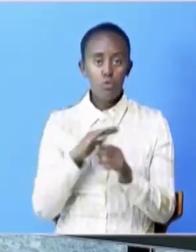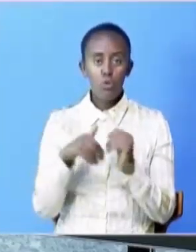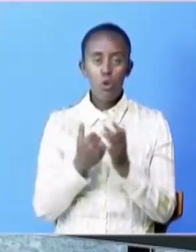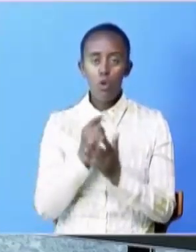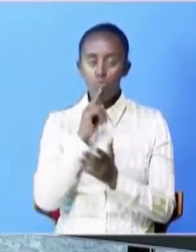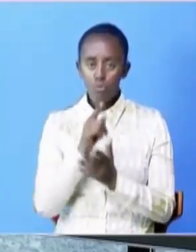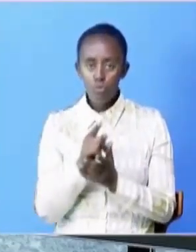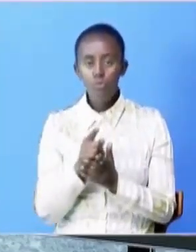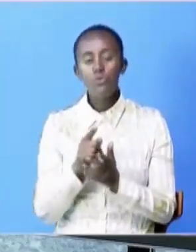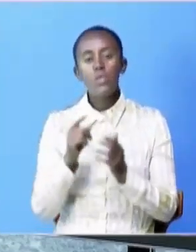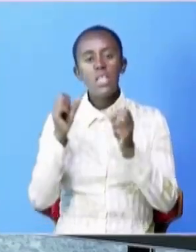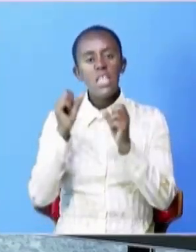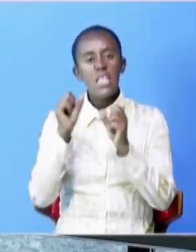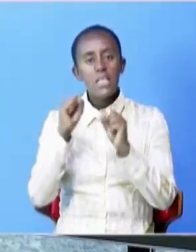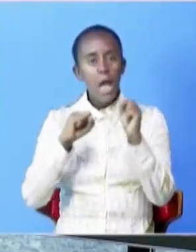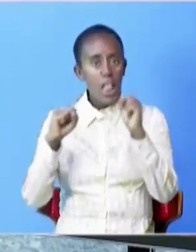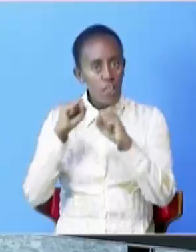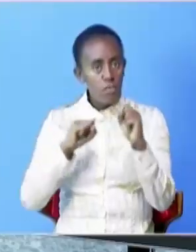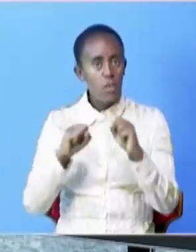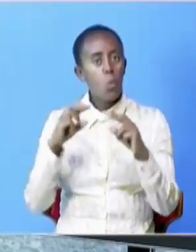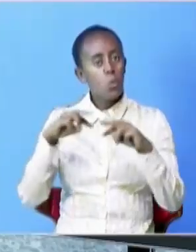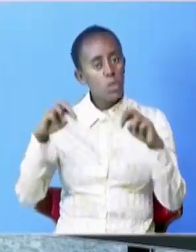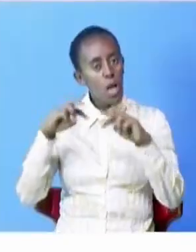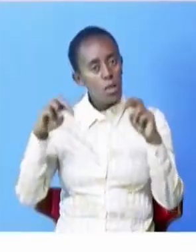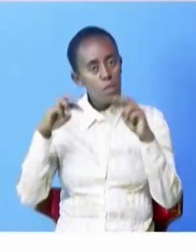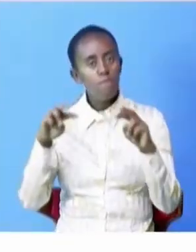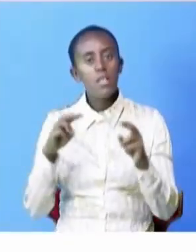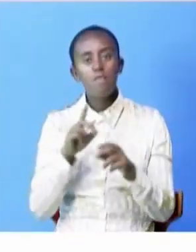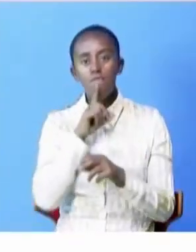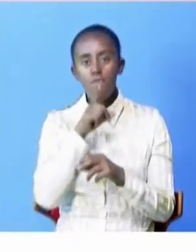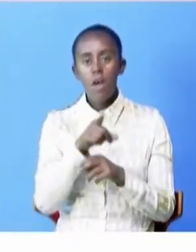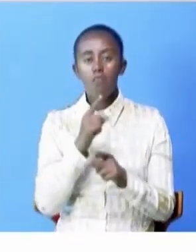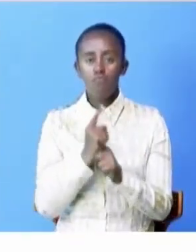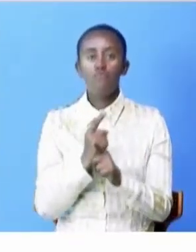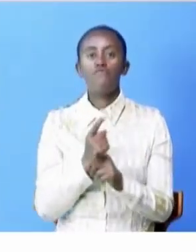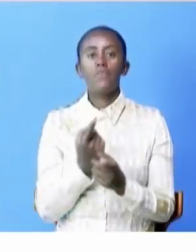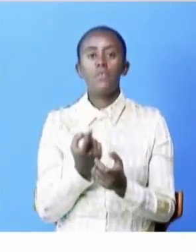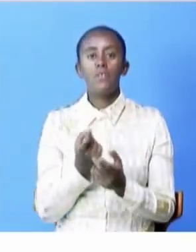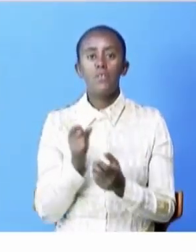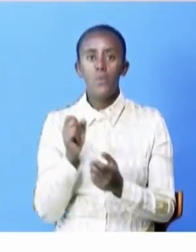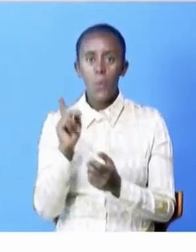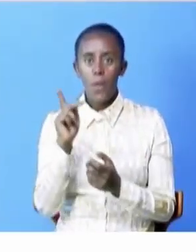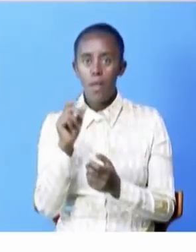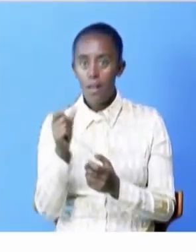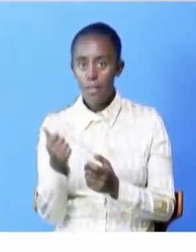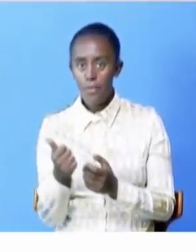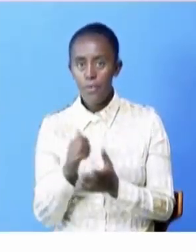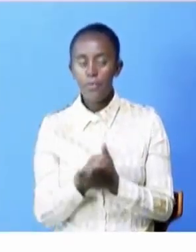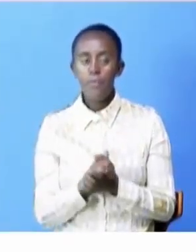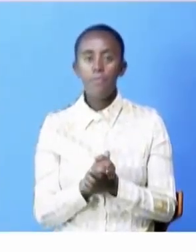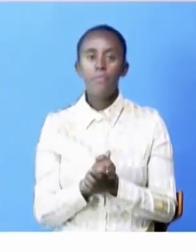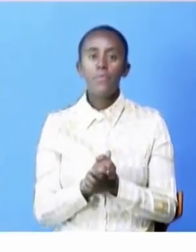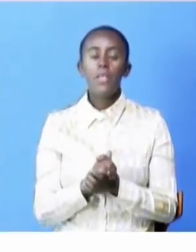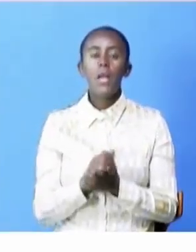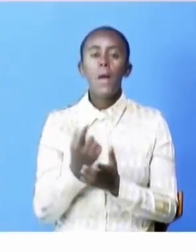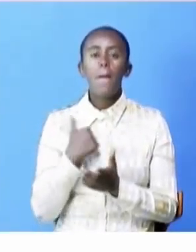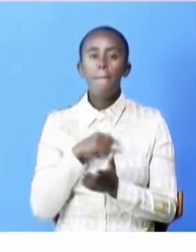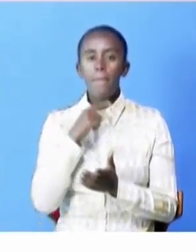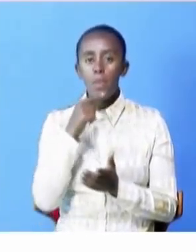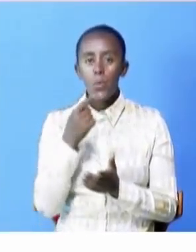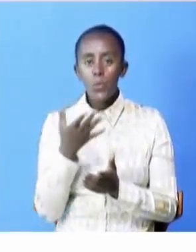and a scientific fact. It is a proven scientific fact. Okay. Another one that we